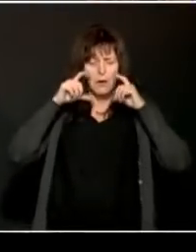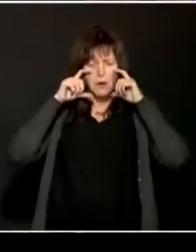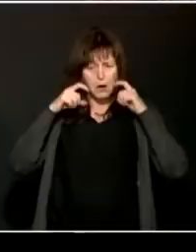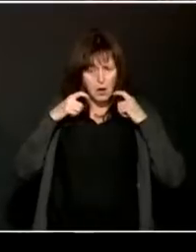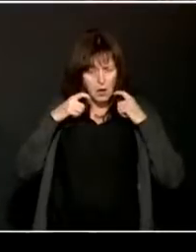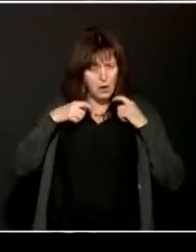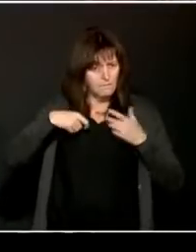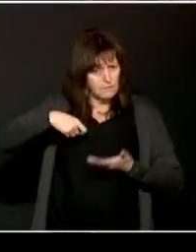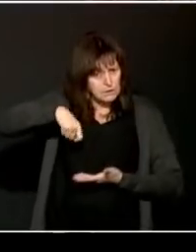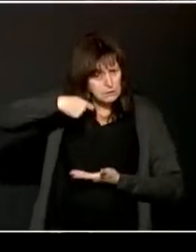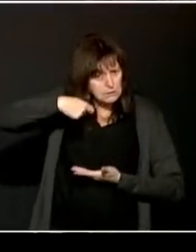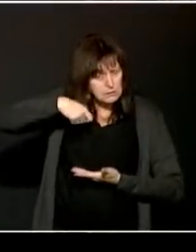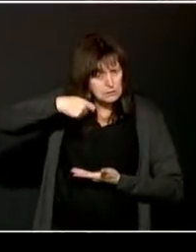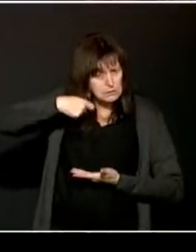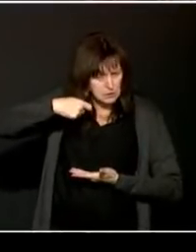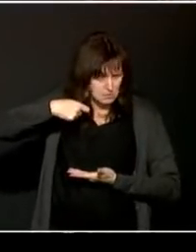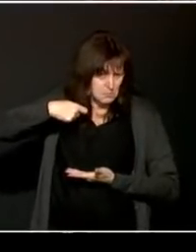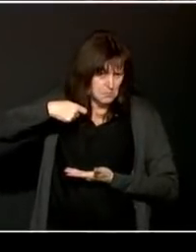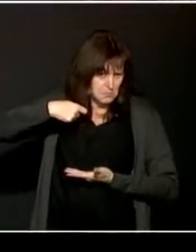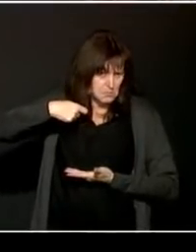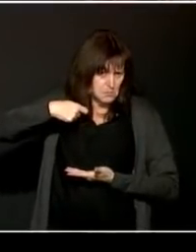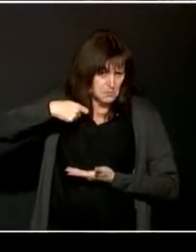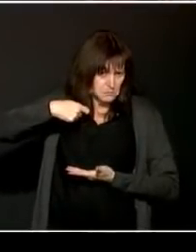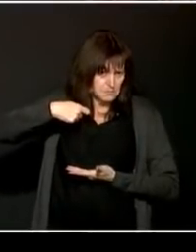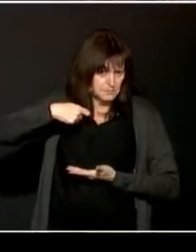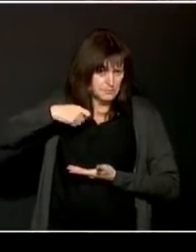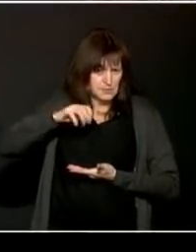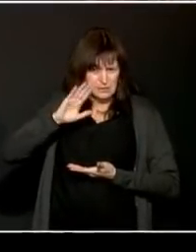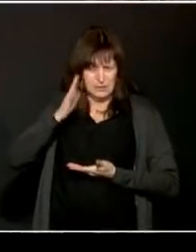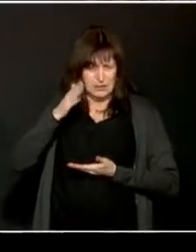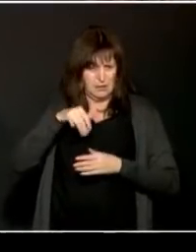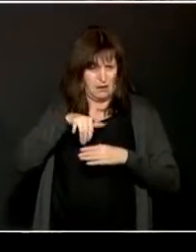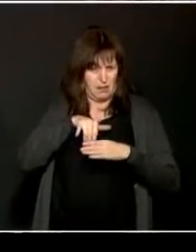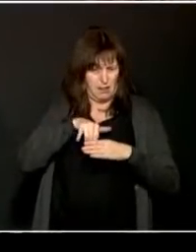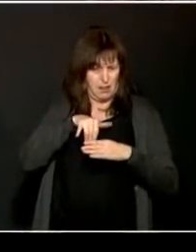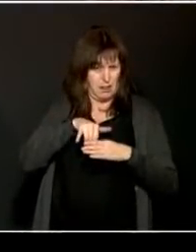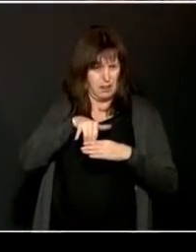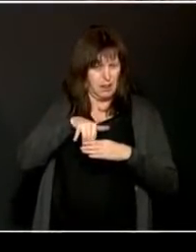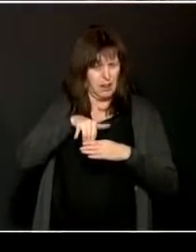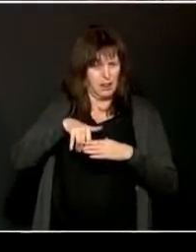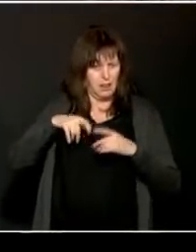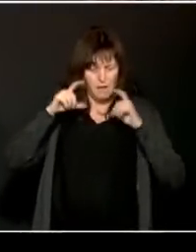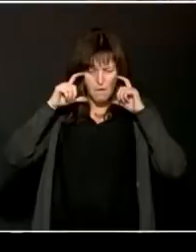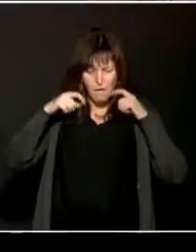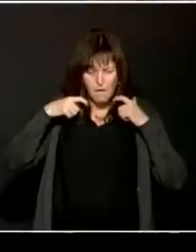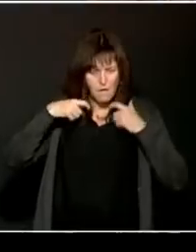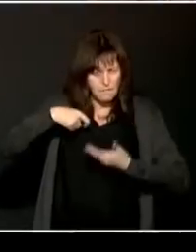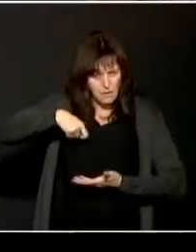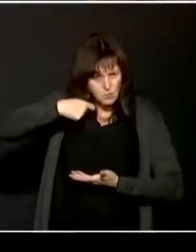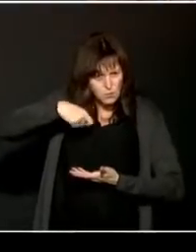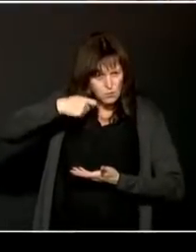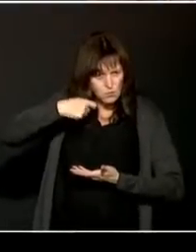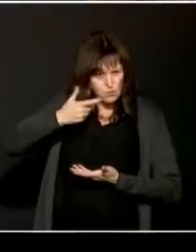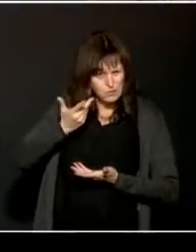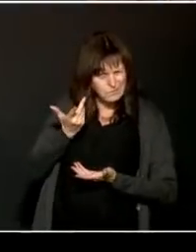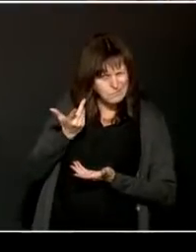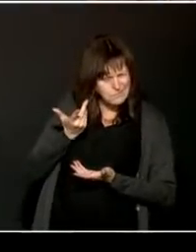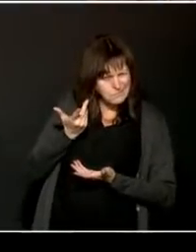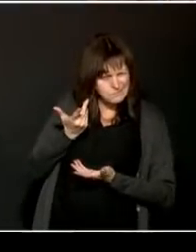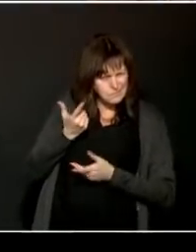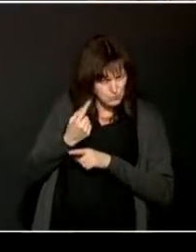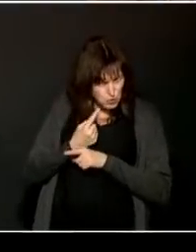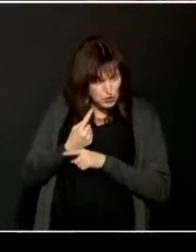I guess that is kind of what makes the logic behind this not only questionable, but also I think people are wondering about the timing of why